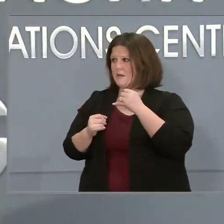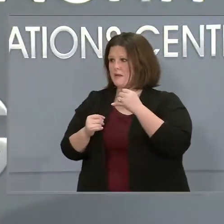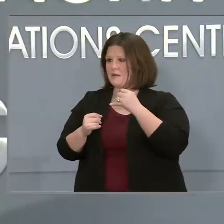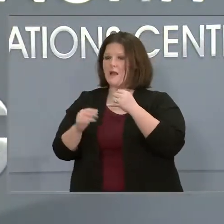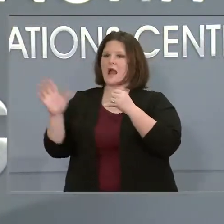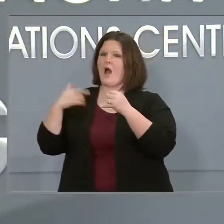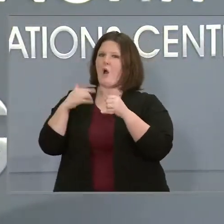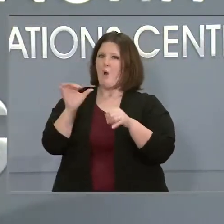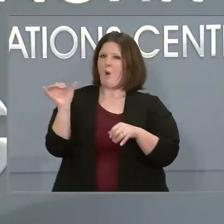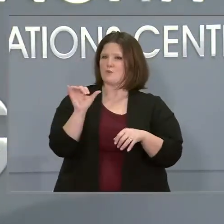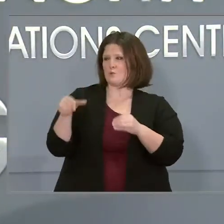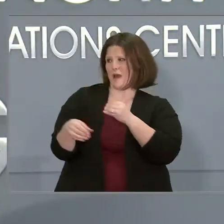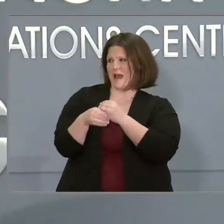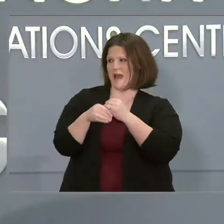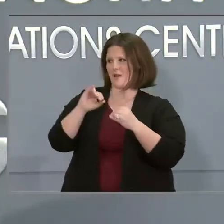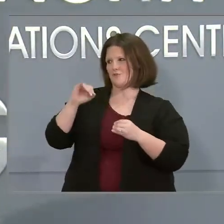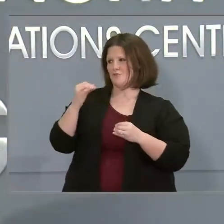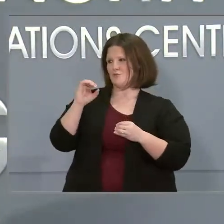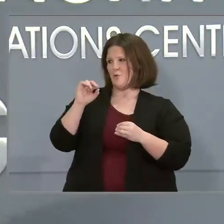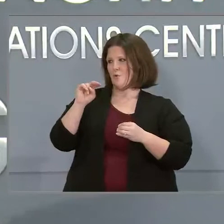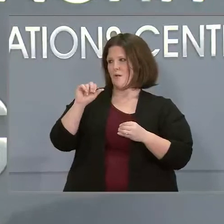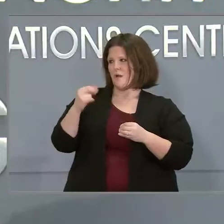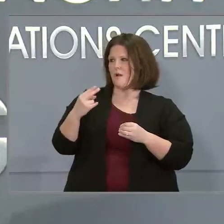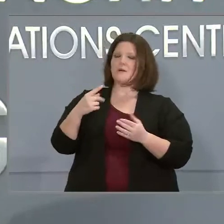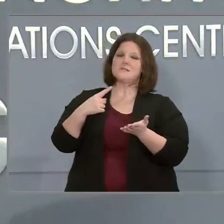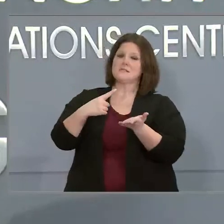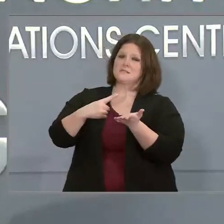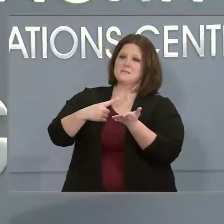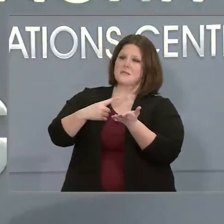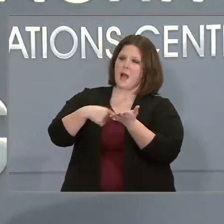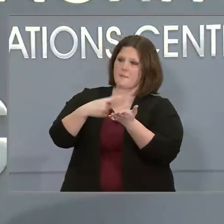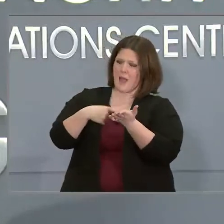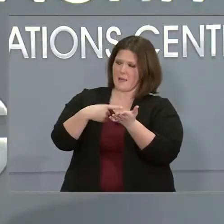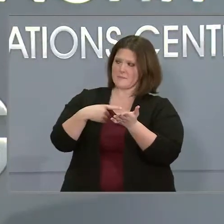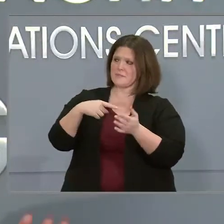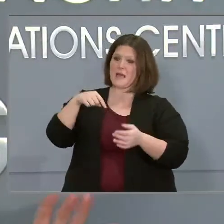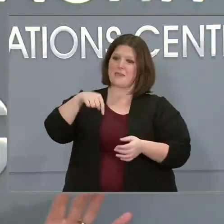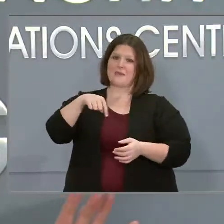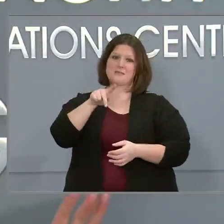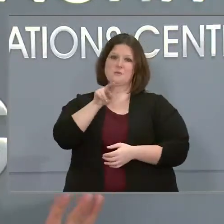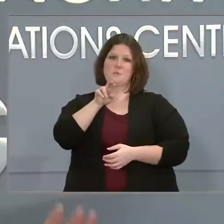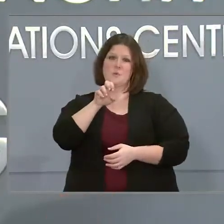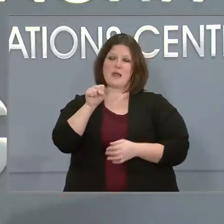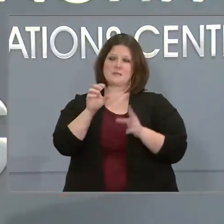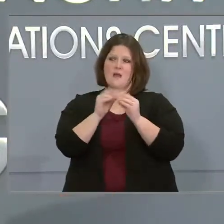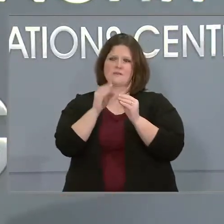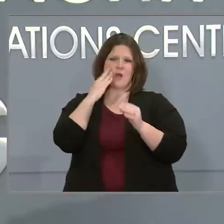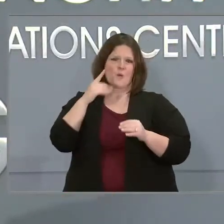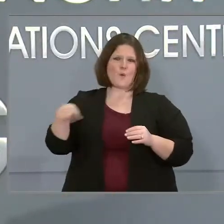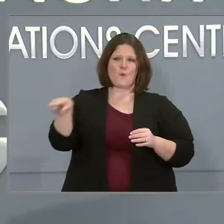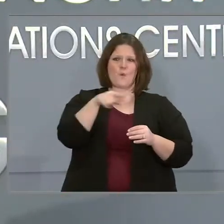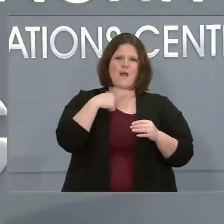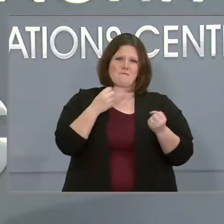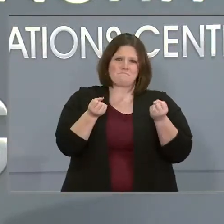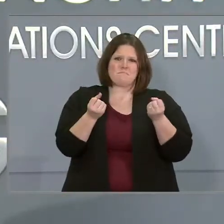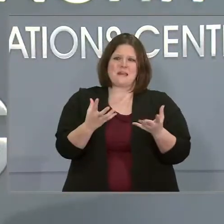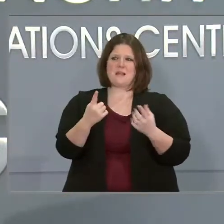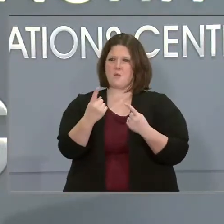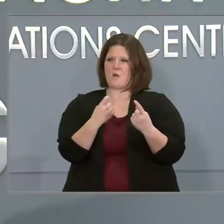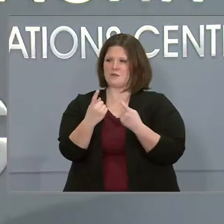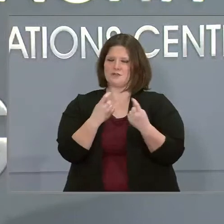I would also say, Jonah, too, and I think that sometimes at these press conferences, because I know you all have a lot of questions